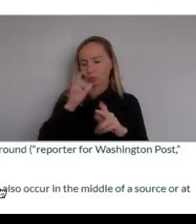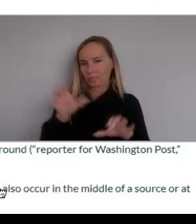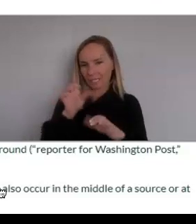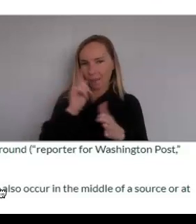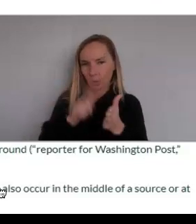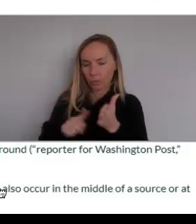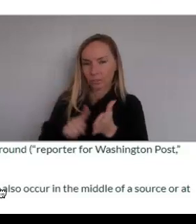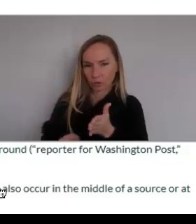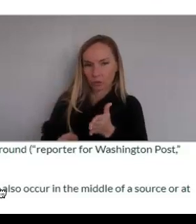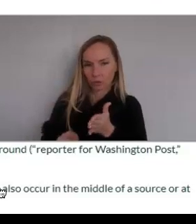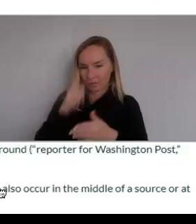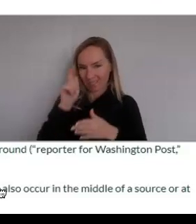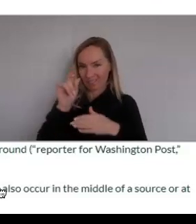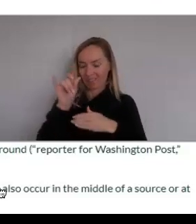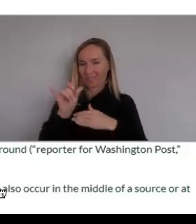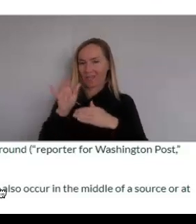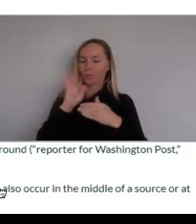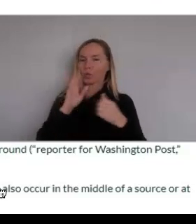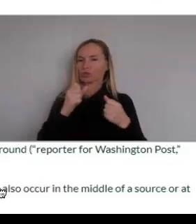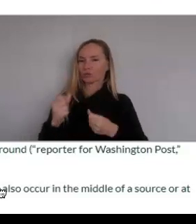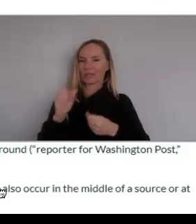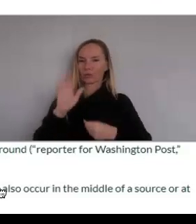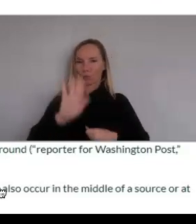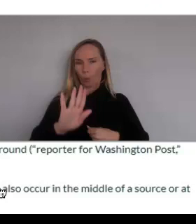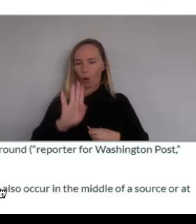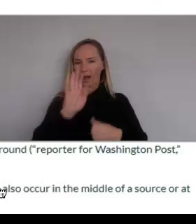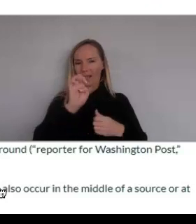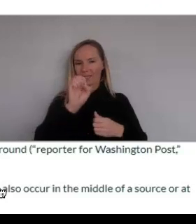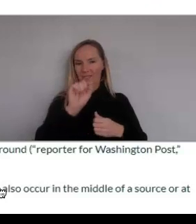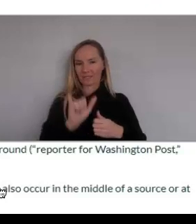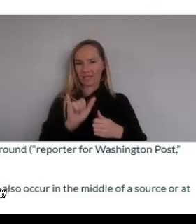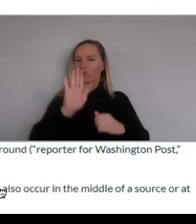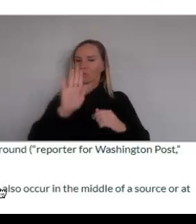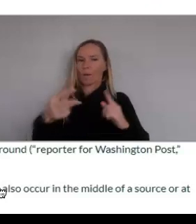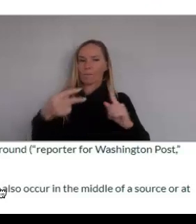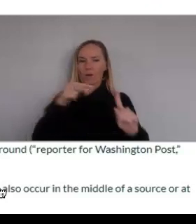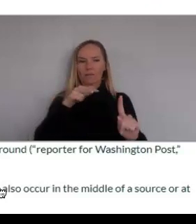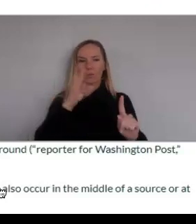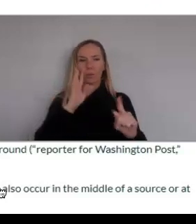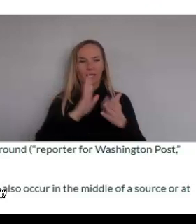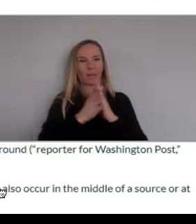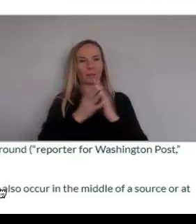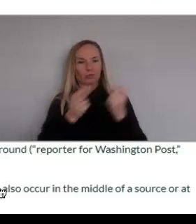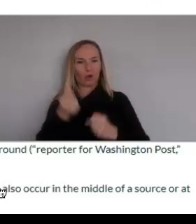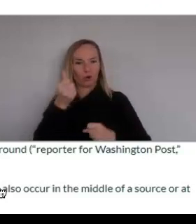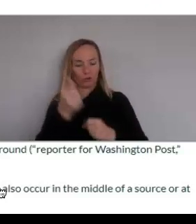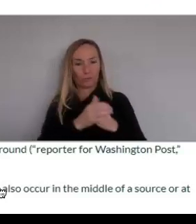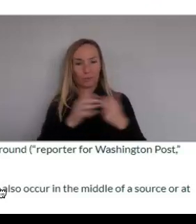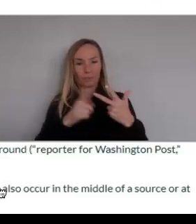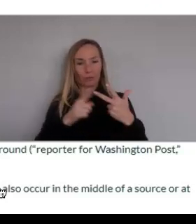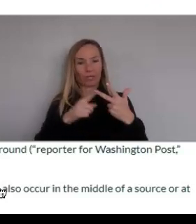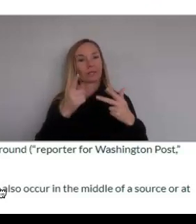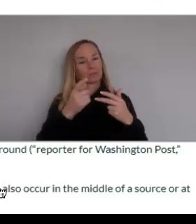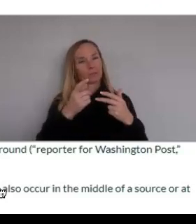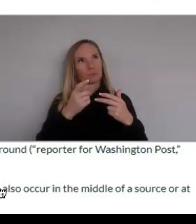research, because that will strengthen your essay and your point of view. And then 3, which should